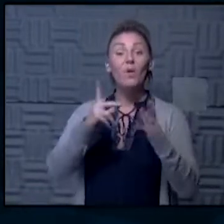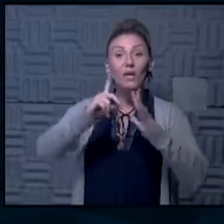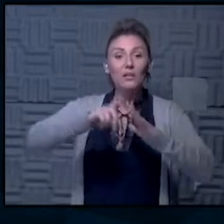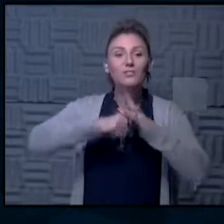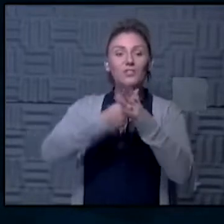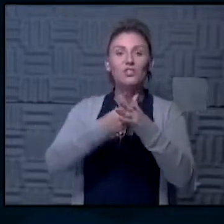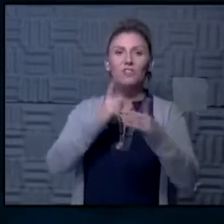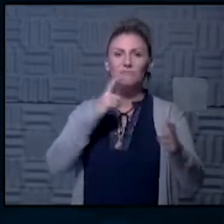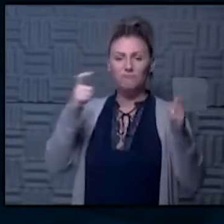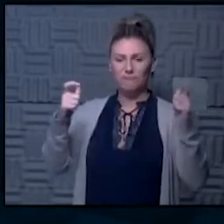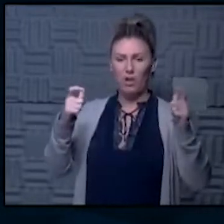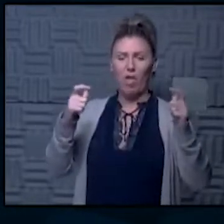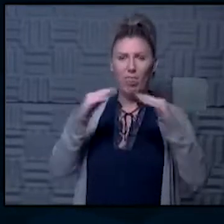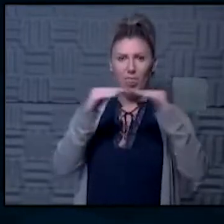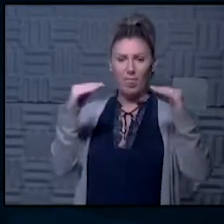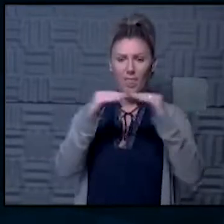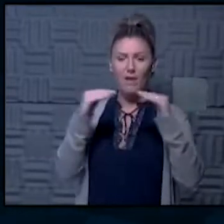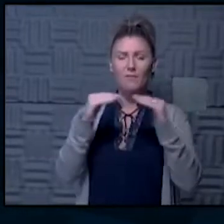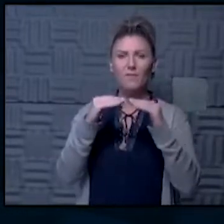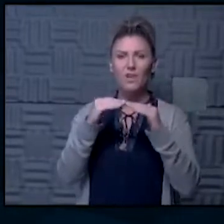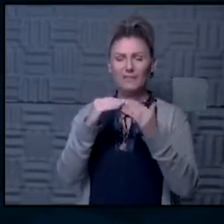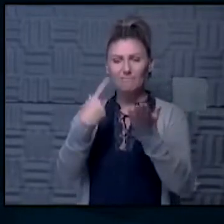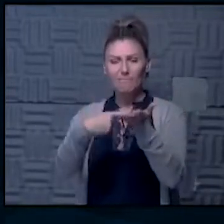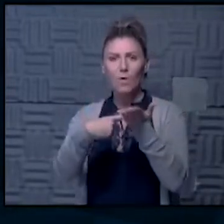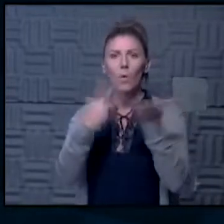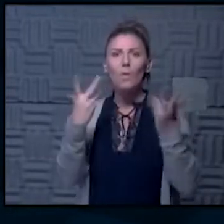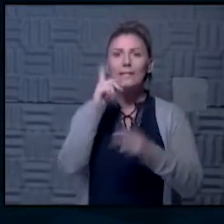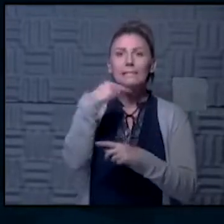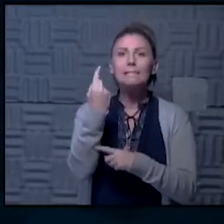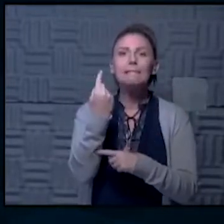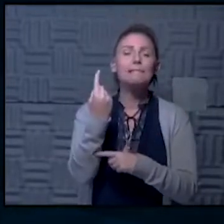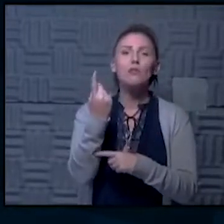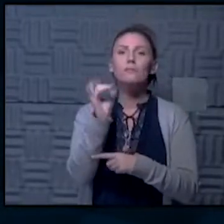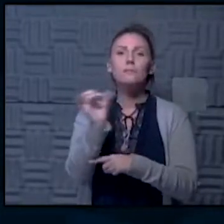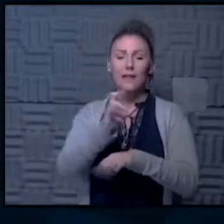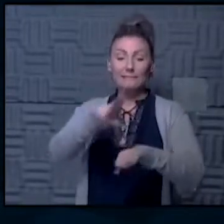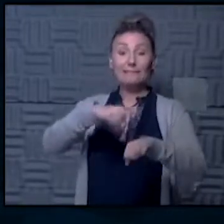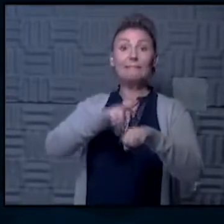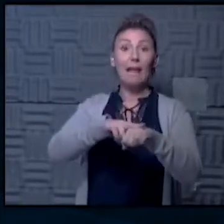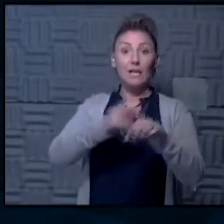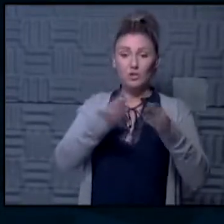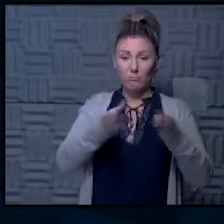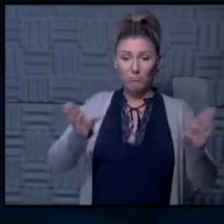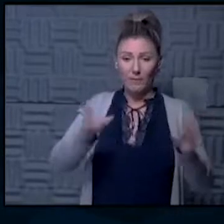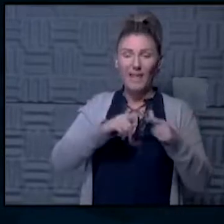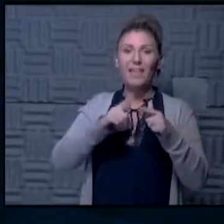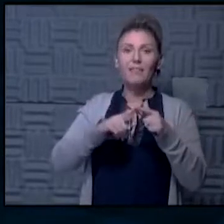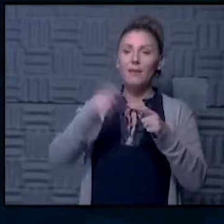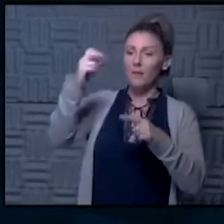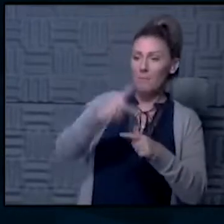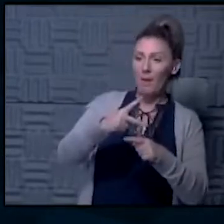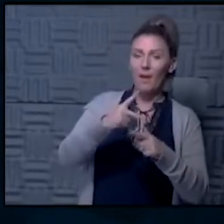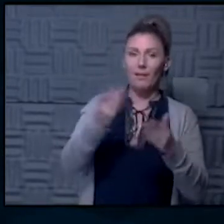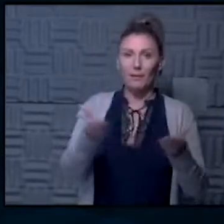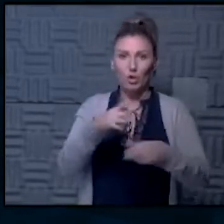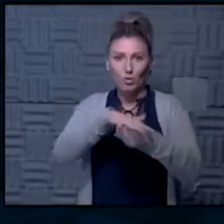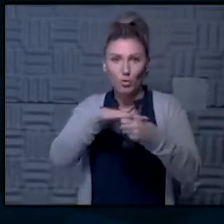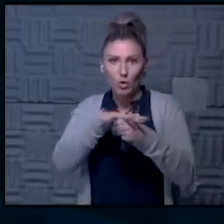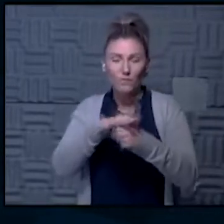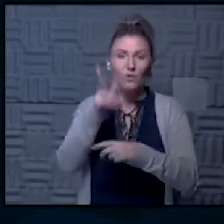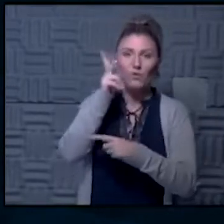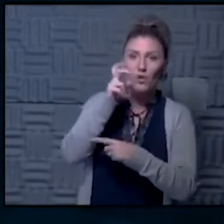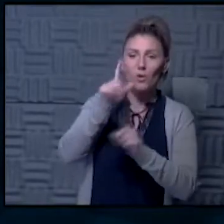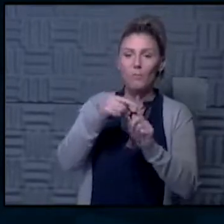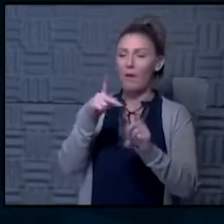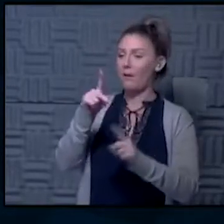at the really big level and talk about what we're seeing nationwide and then work closer and closer to home. So we've heard a little bit about Kansas City. We've heard a little bit